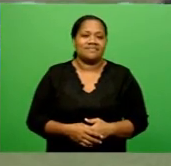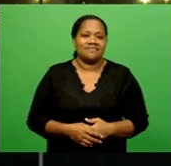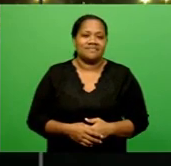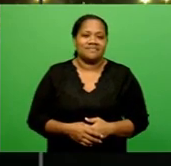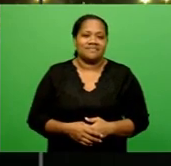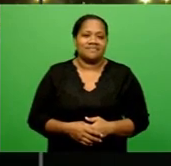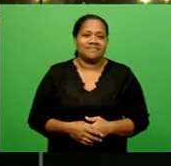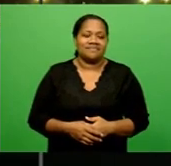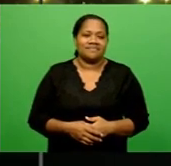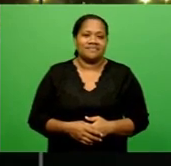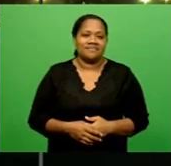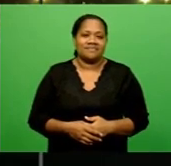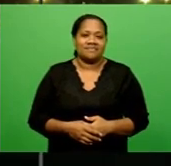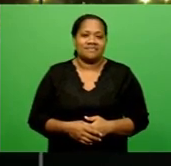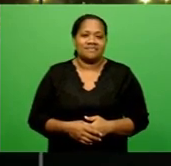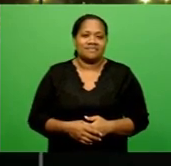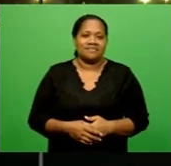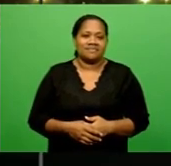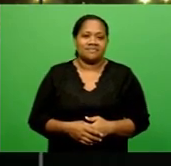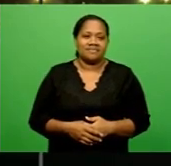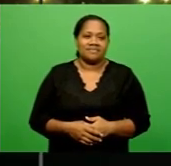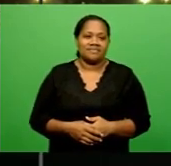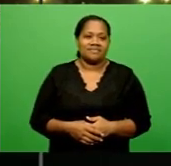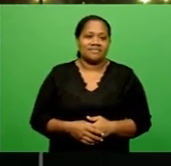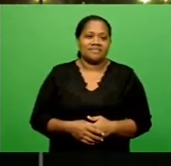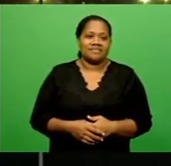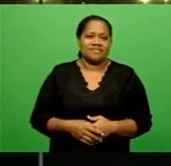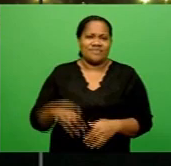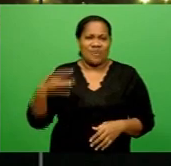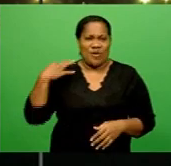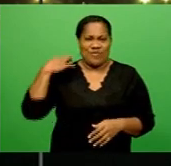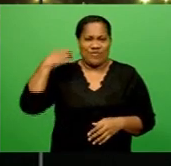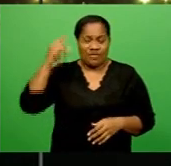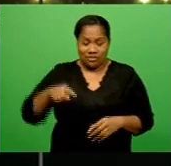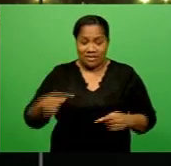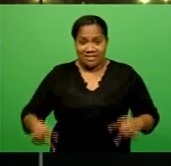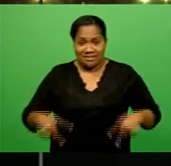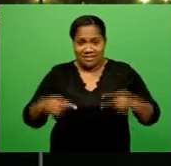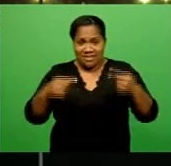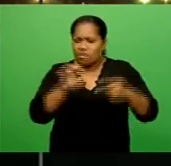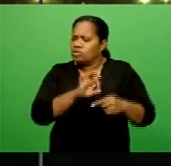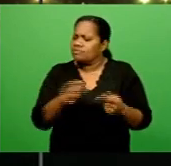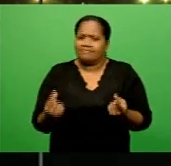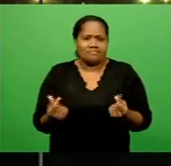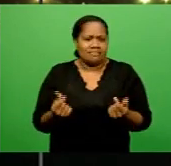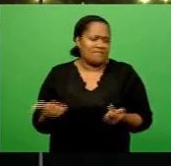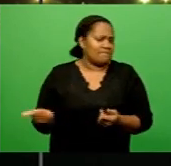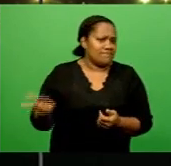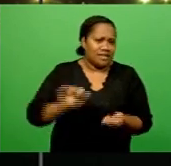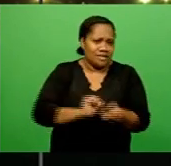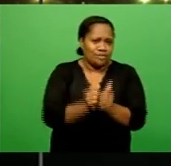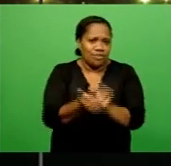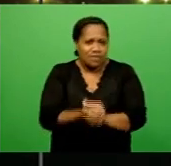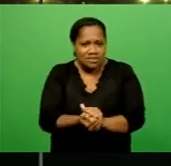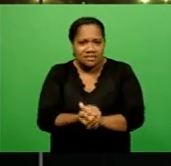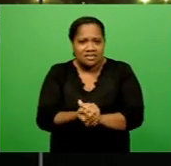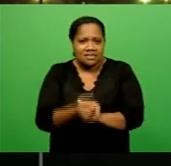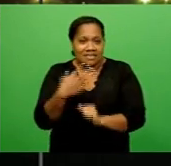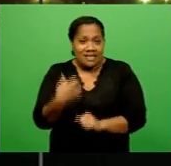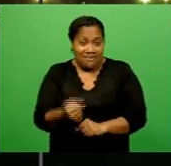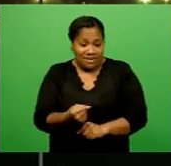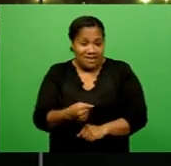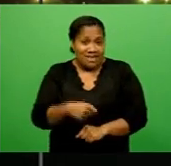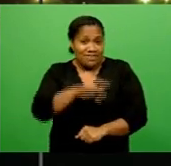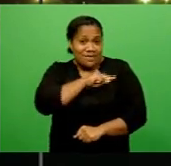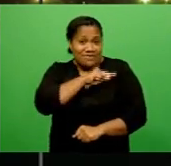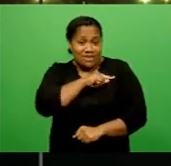Sports. Officiating matches is not easy in any sport, but getting the necessary qualification helps.